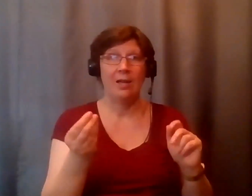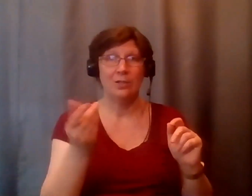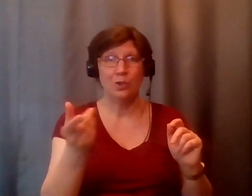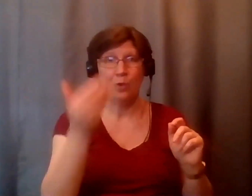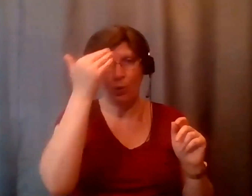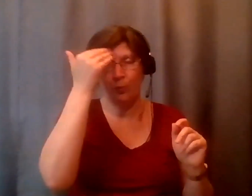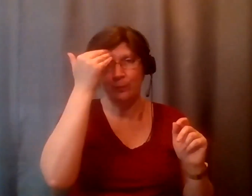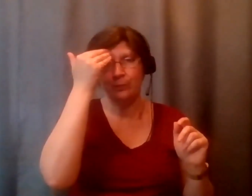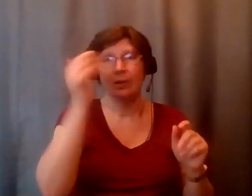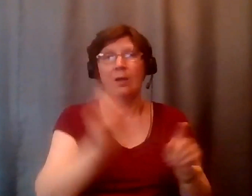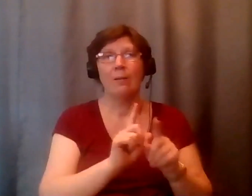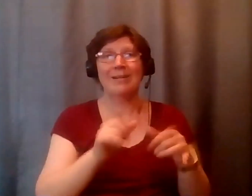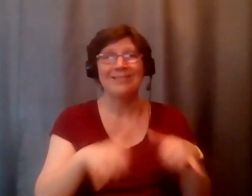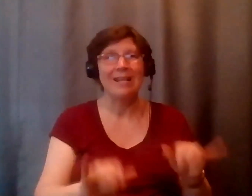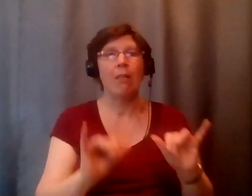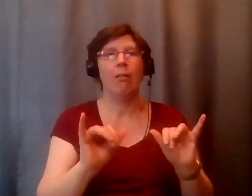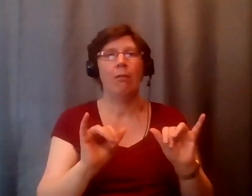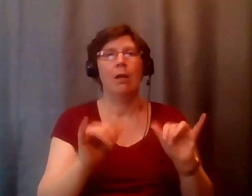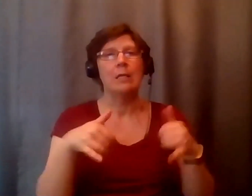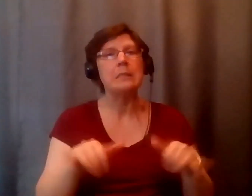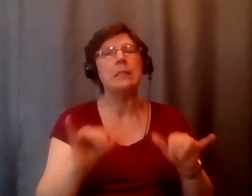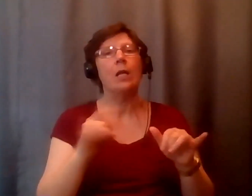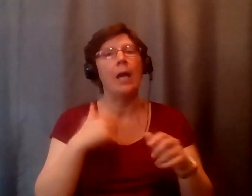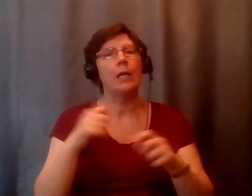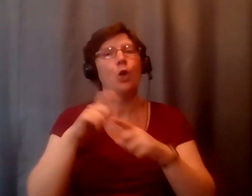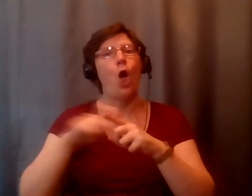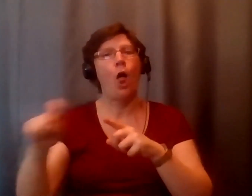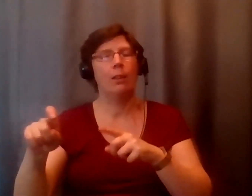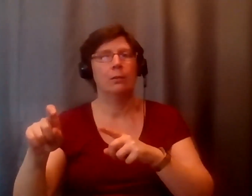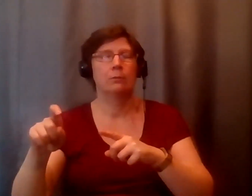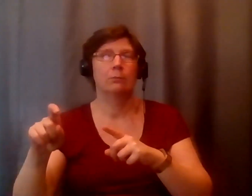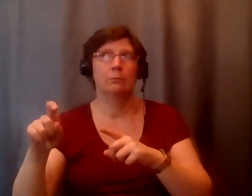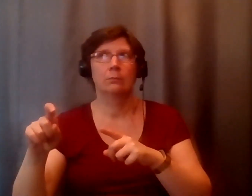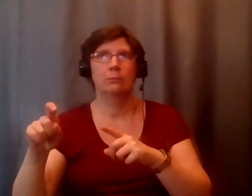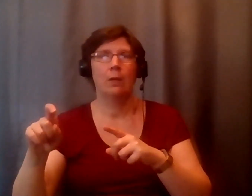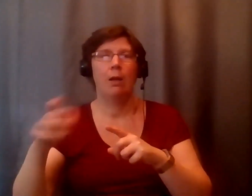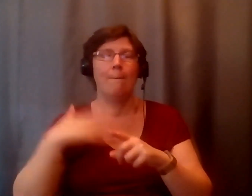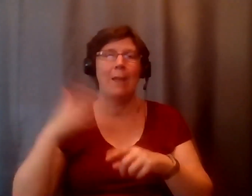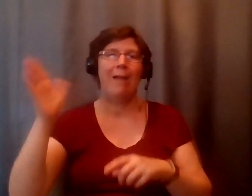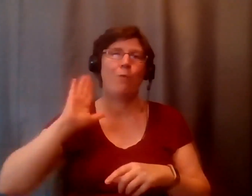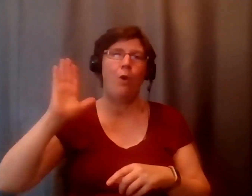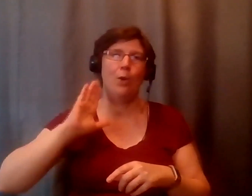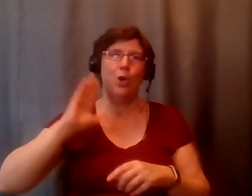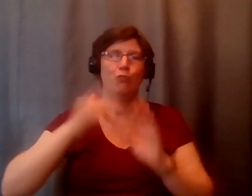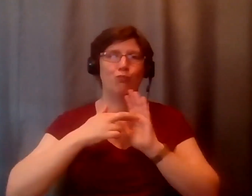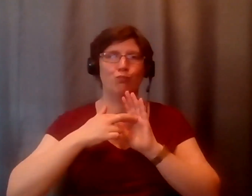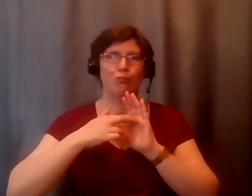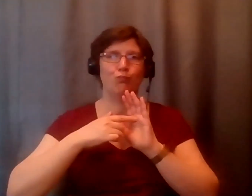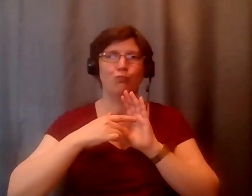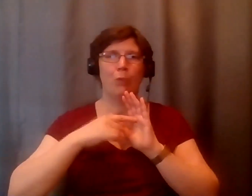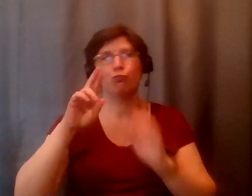know, but still, I can still call my former representative and say, hey,